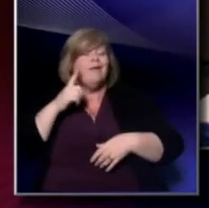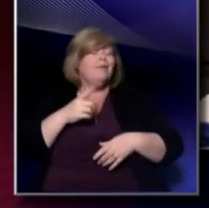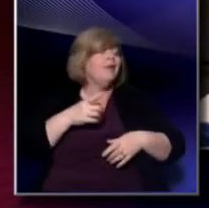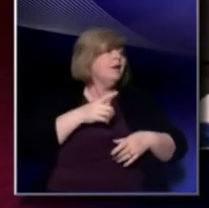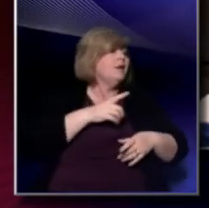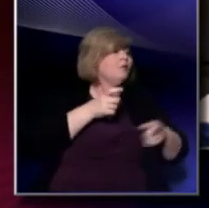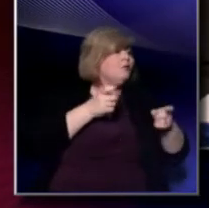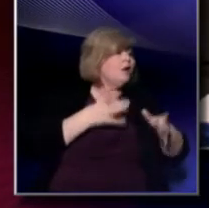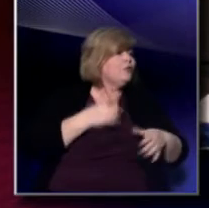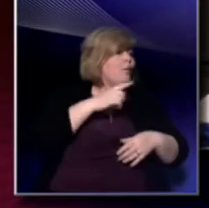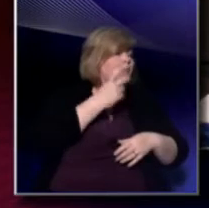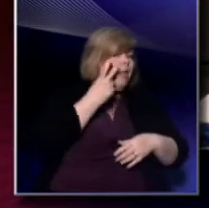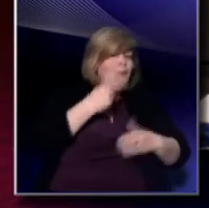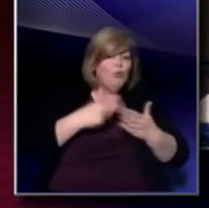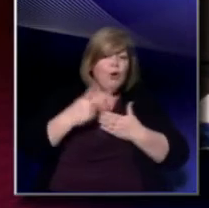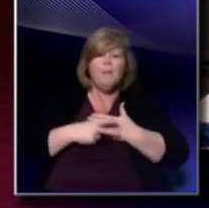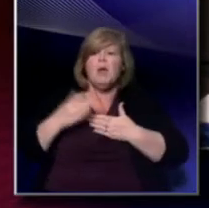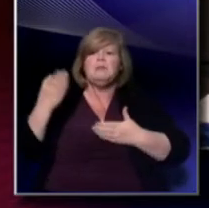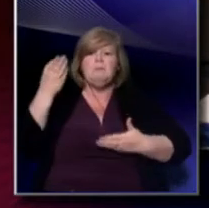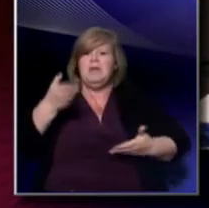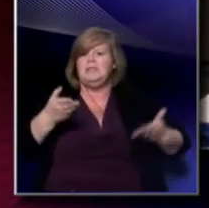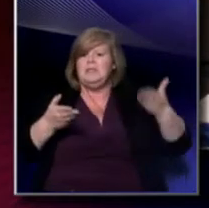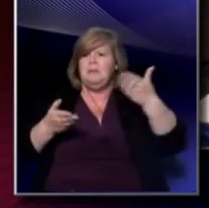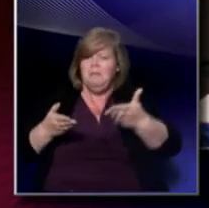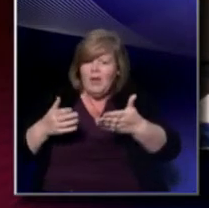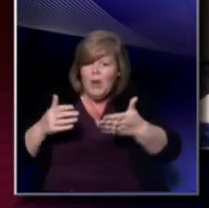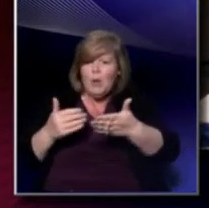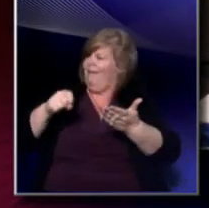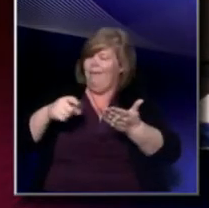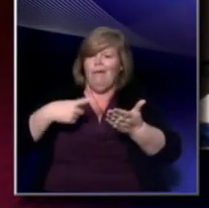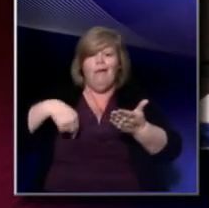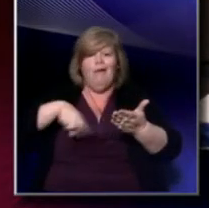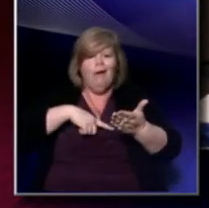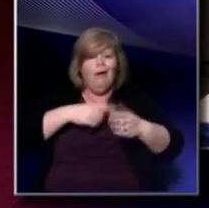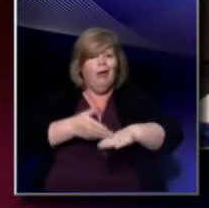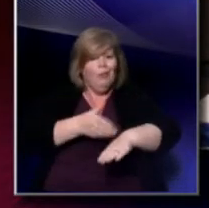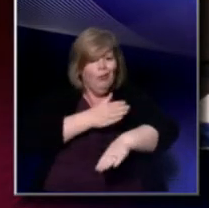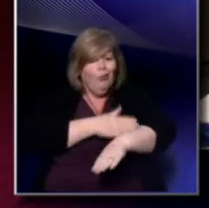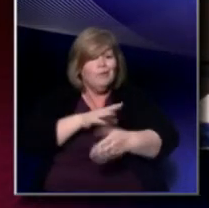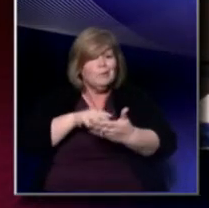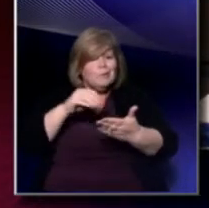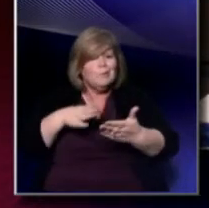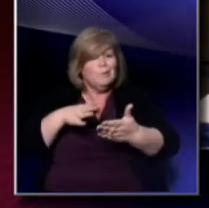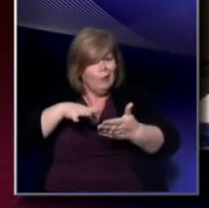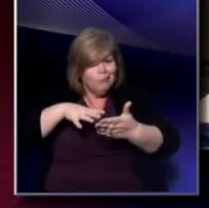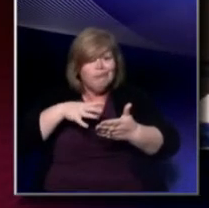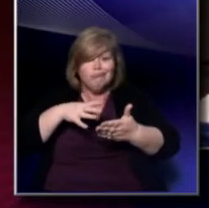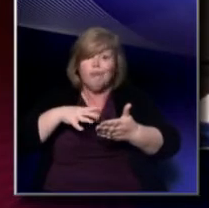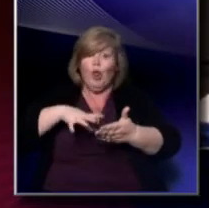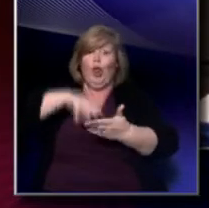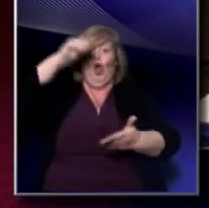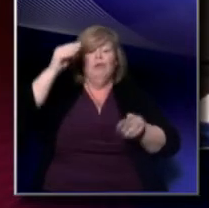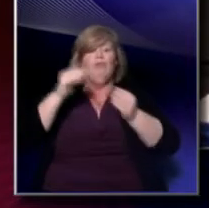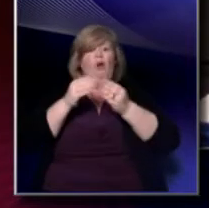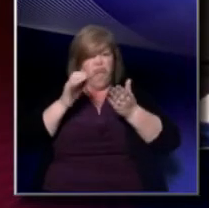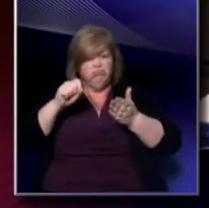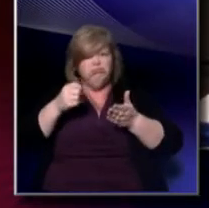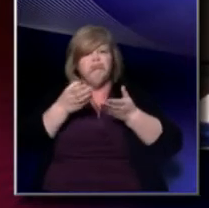and ongoing practices and initiatives that were completed in 2017, learning agency-wide, building leadership